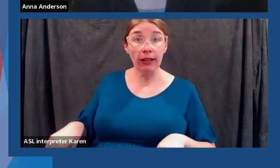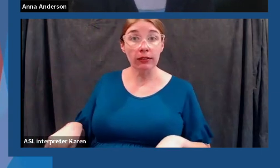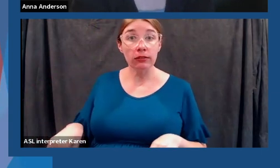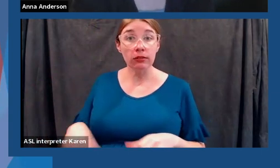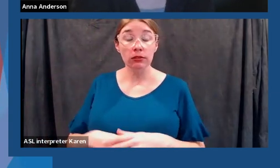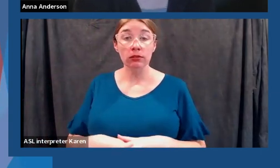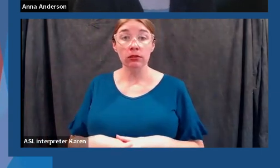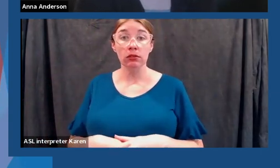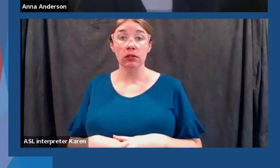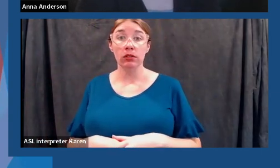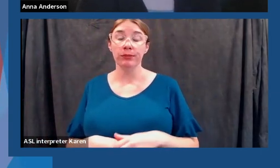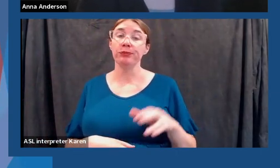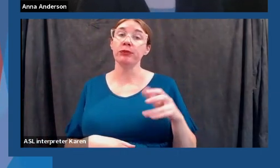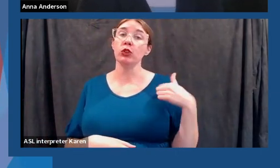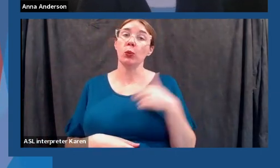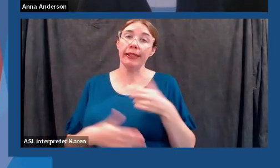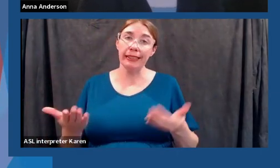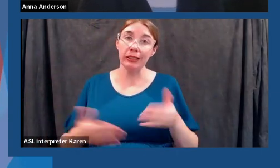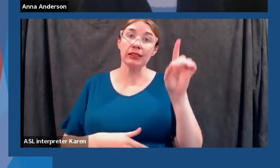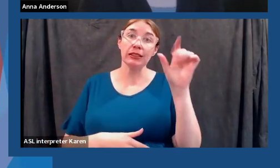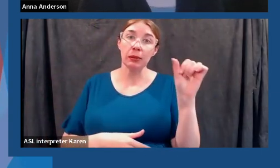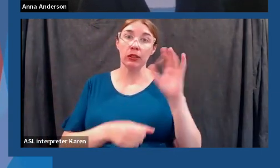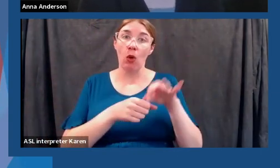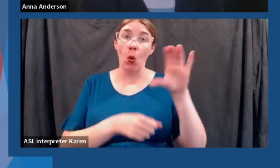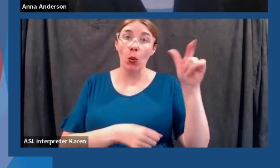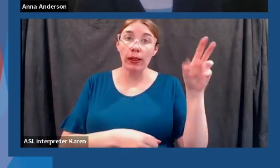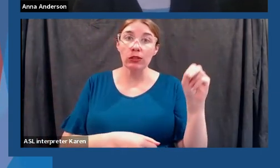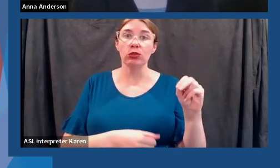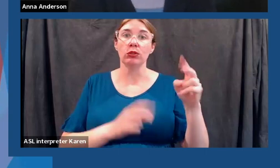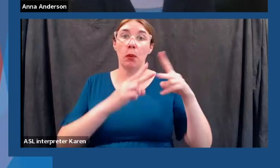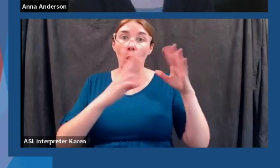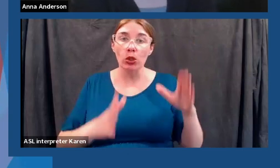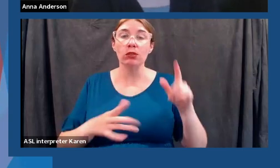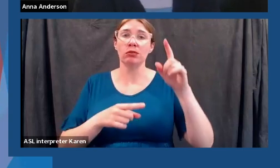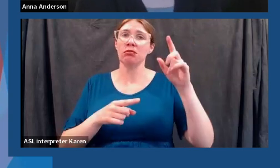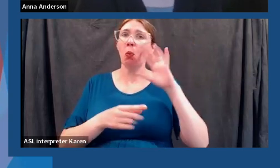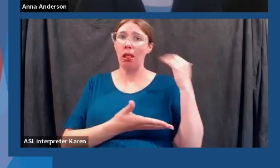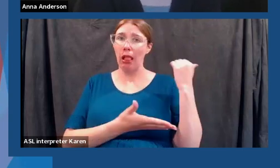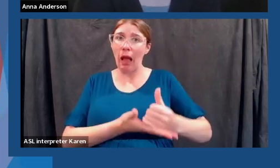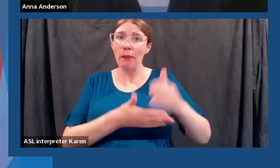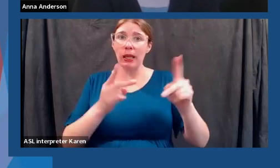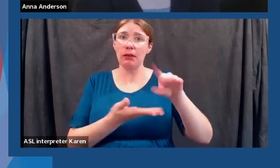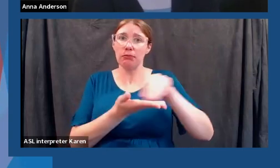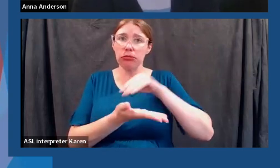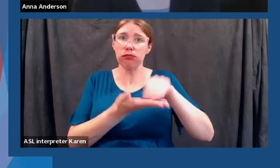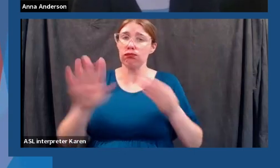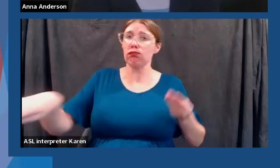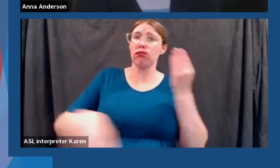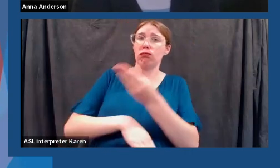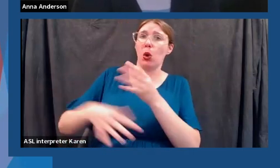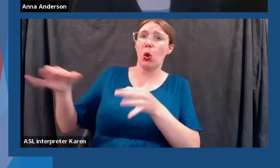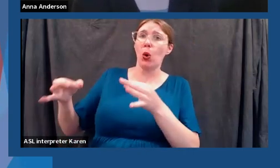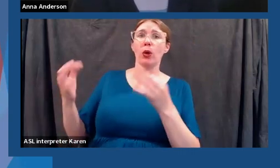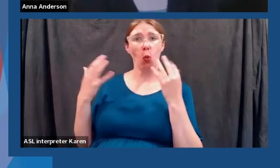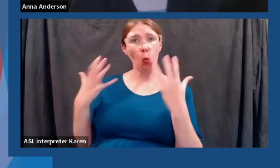Disability Vote Coalition and a lot of our partners do assist people with petitions to the court to get their voting rights back.